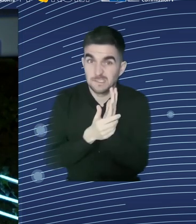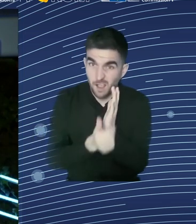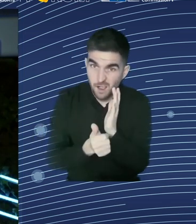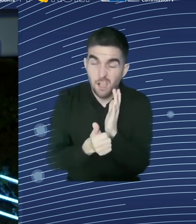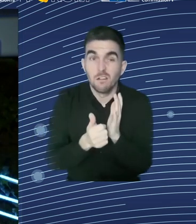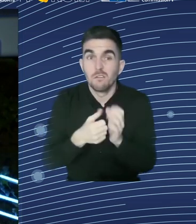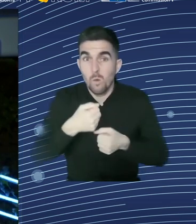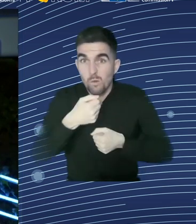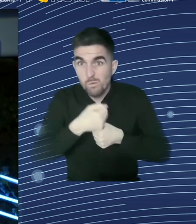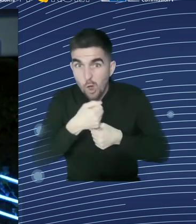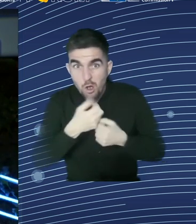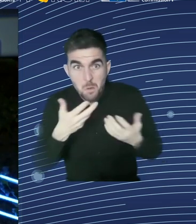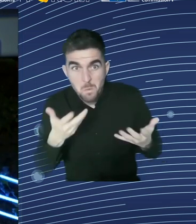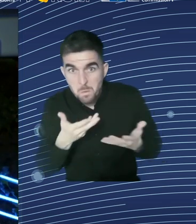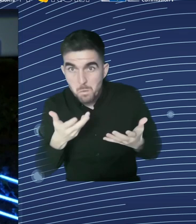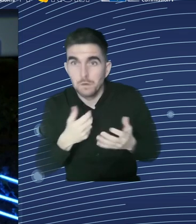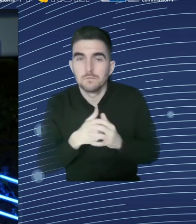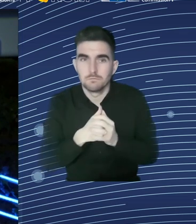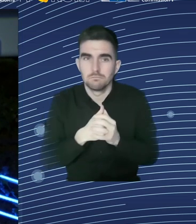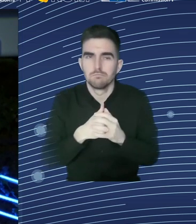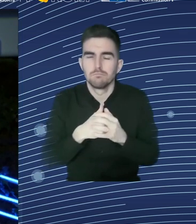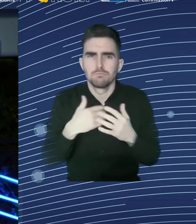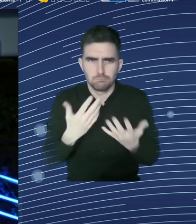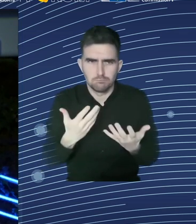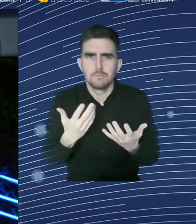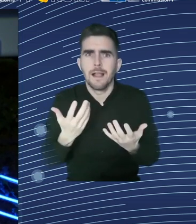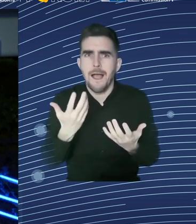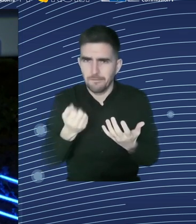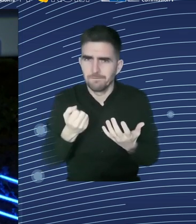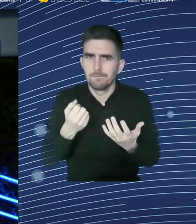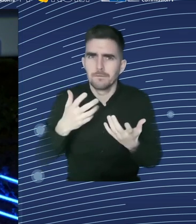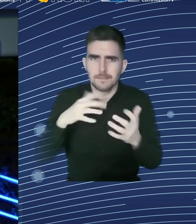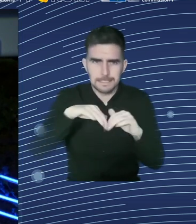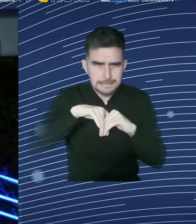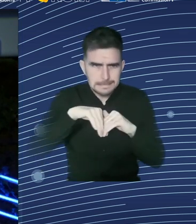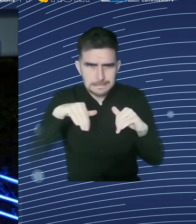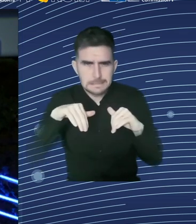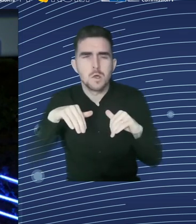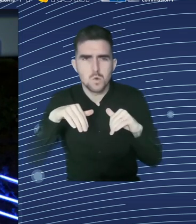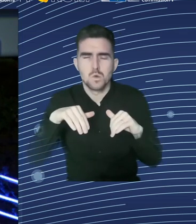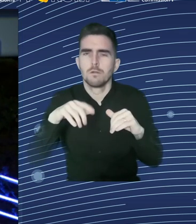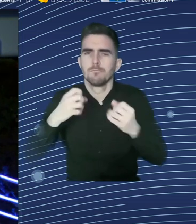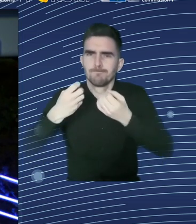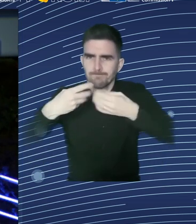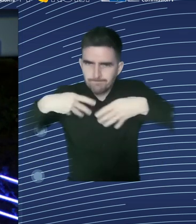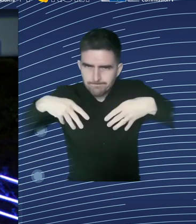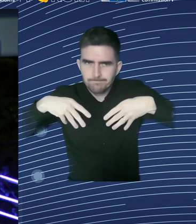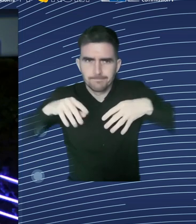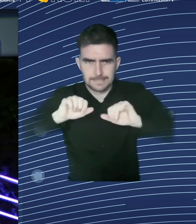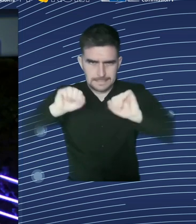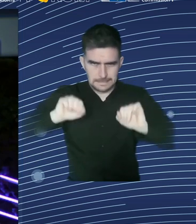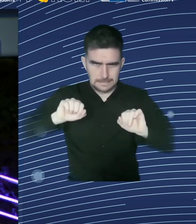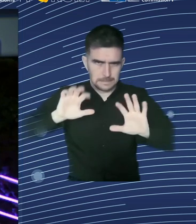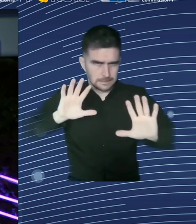been in the earlier session in the morning, this year's report presents, as every year, the main economic, employment and